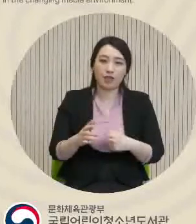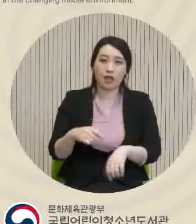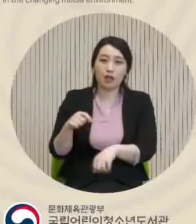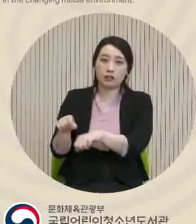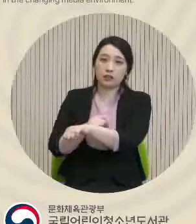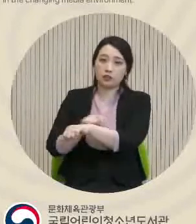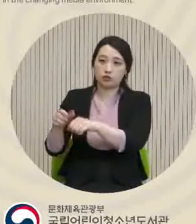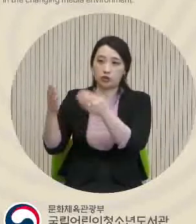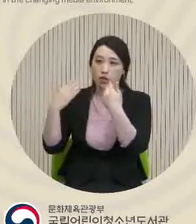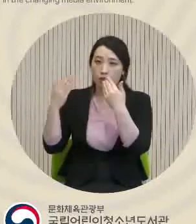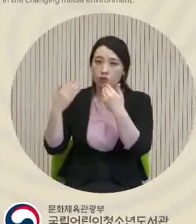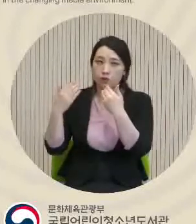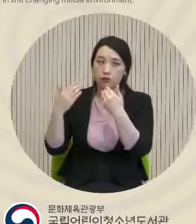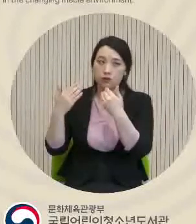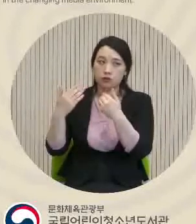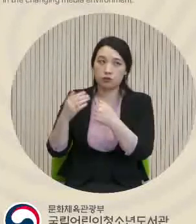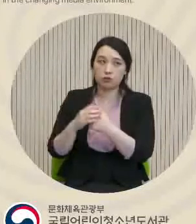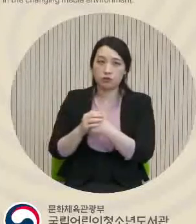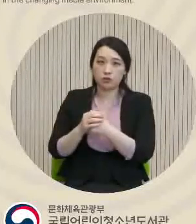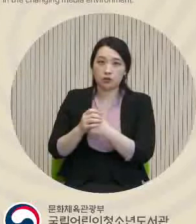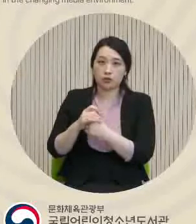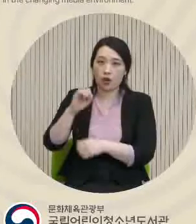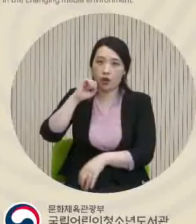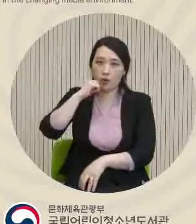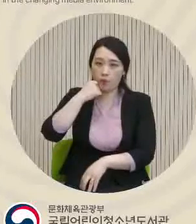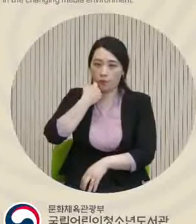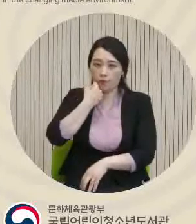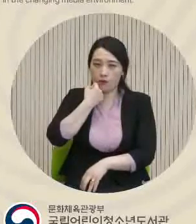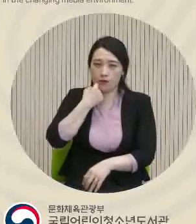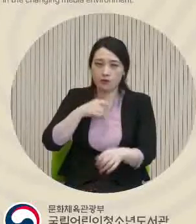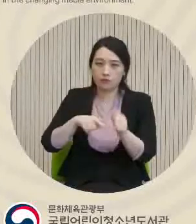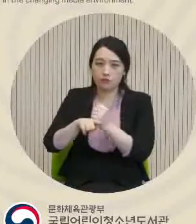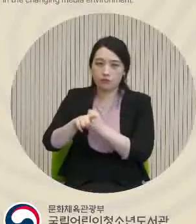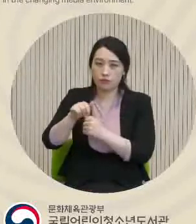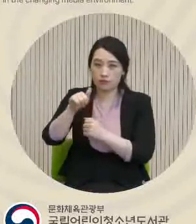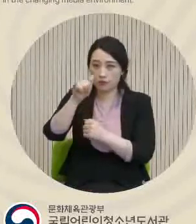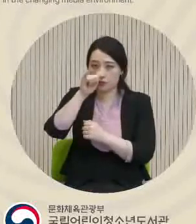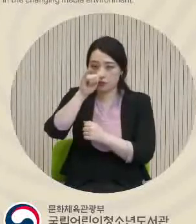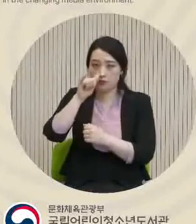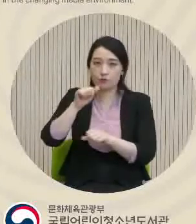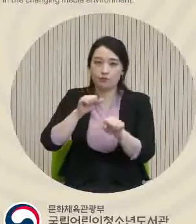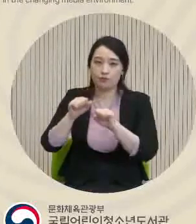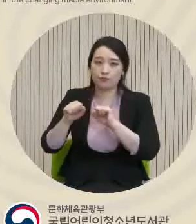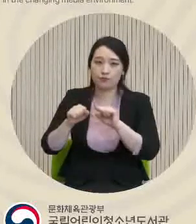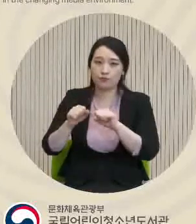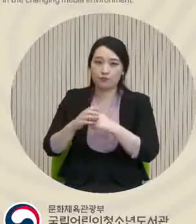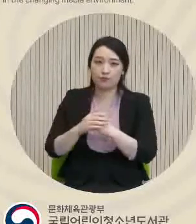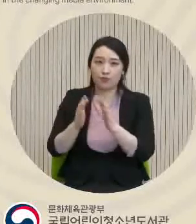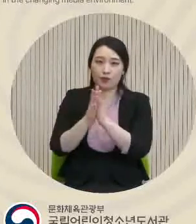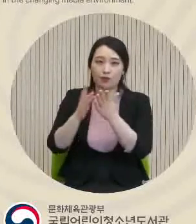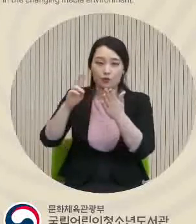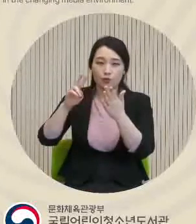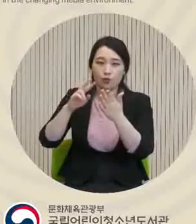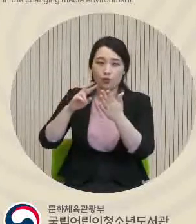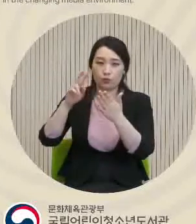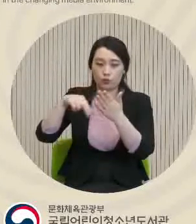the existing pattern of reading promotion activity does not change.